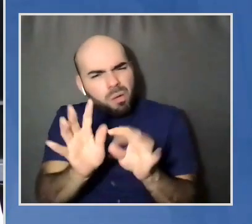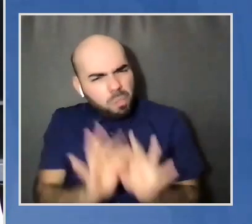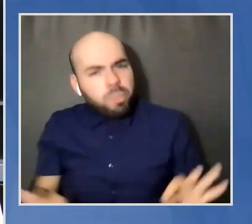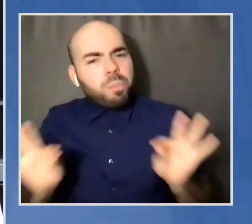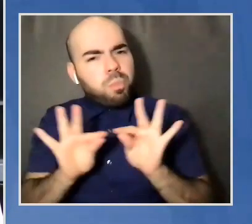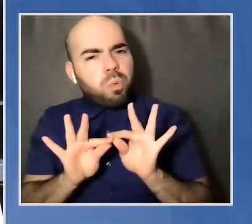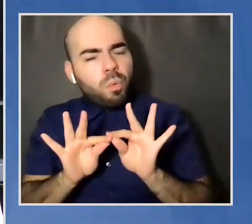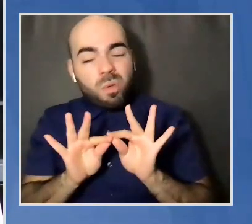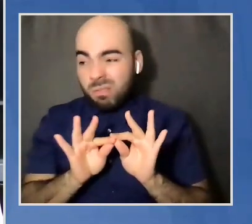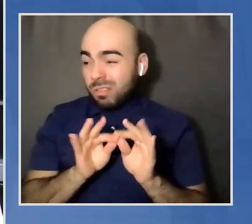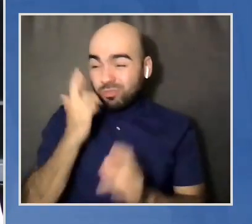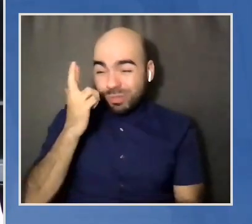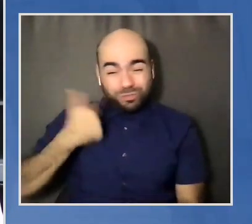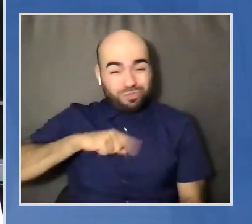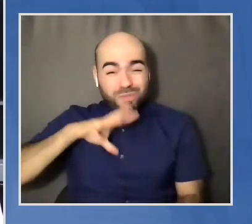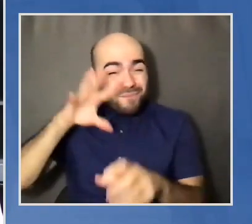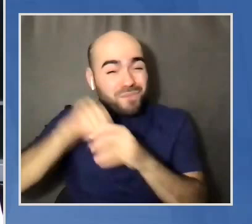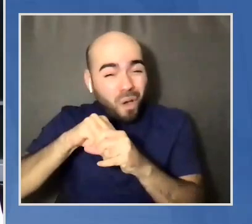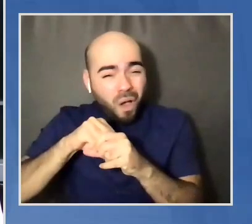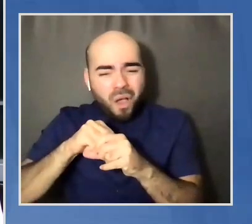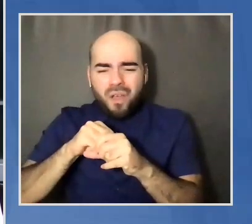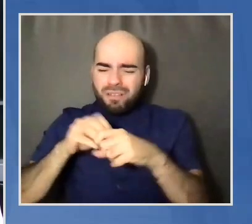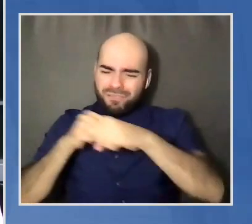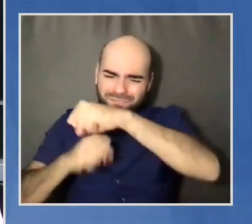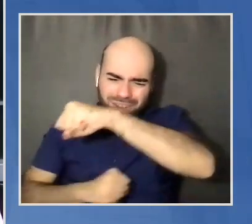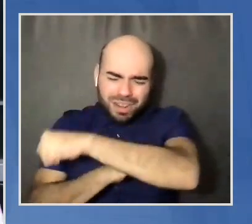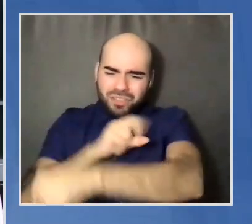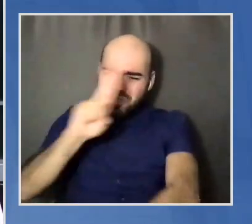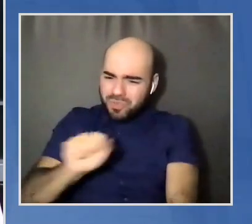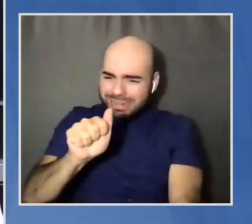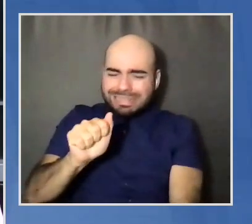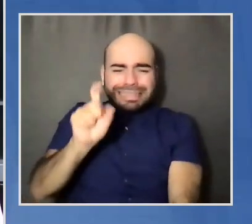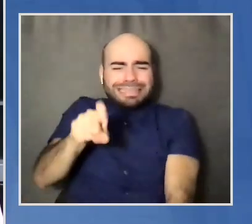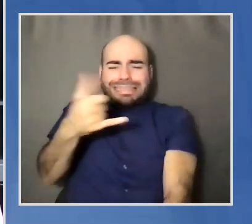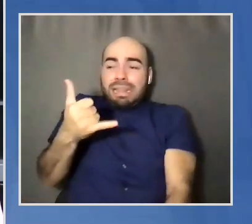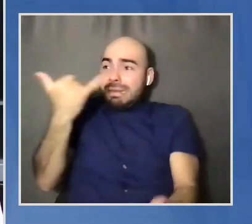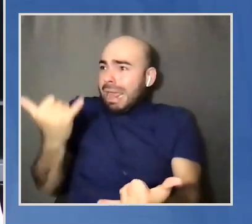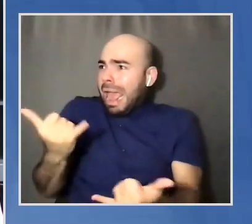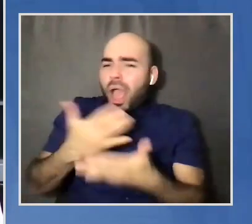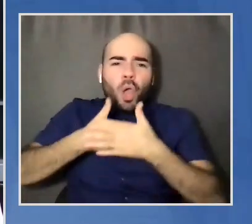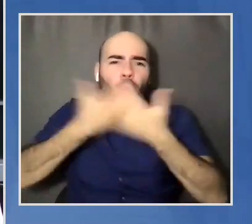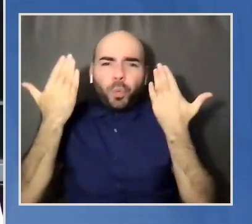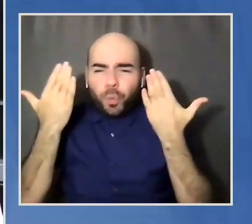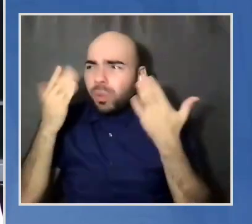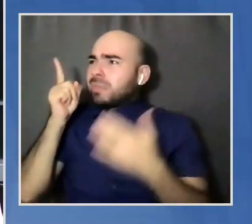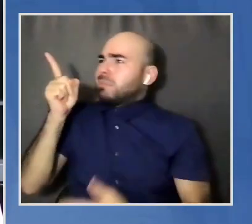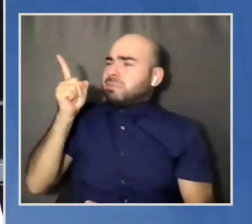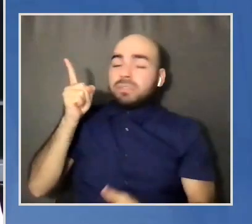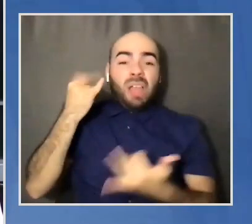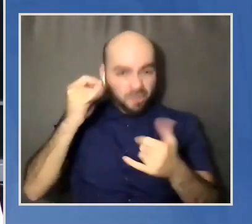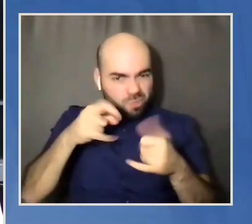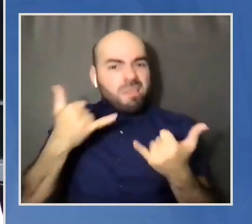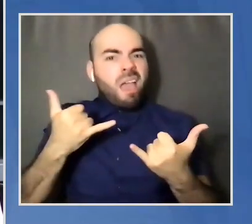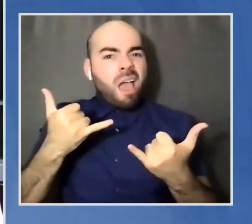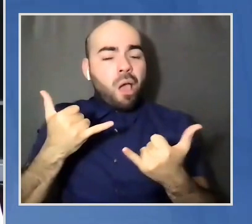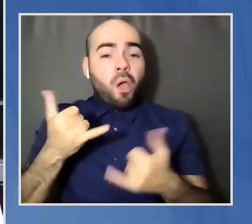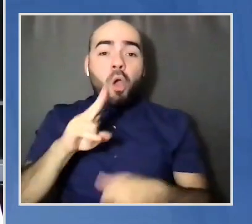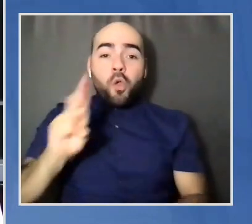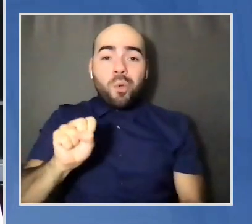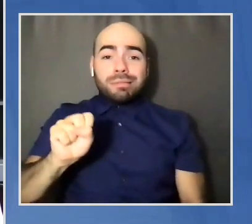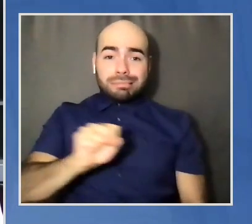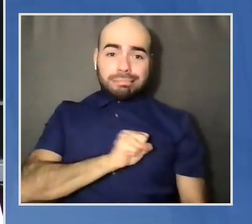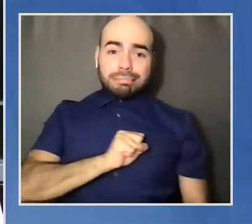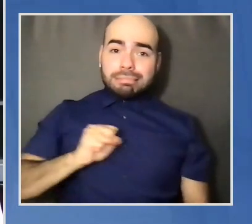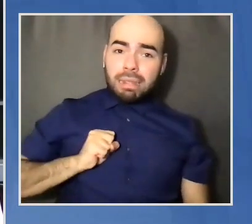It is why we do this. It is what our country needs now more than ever. We need it in the U.S. Senate, which is why